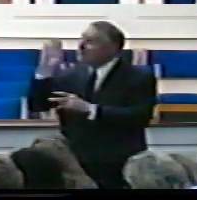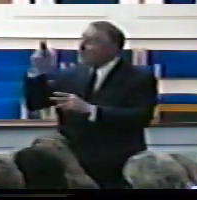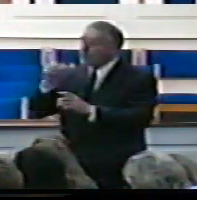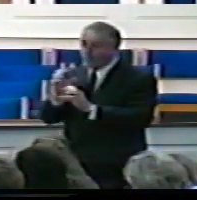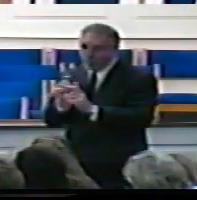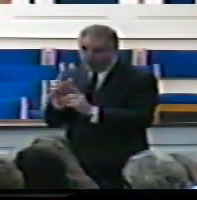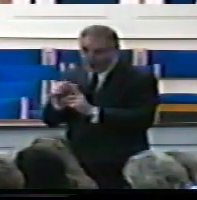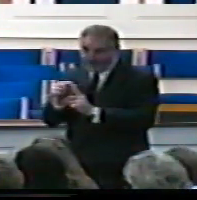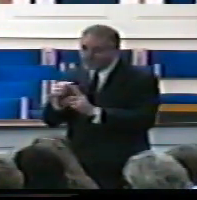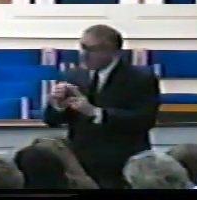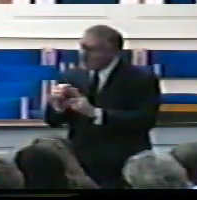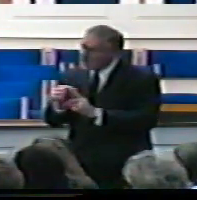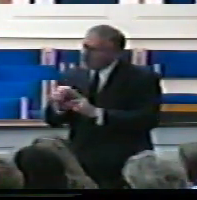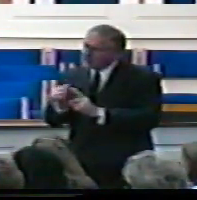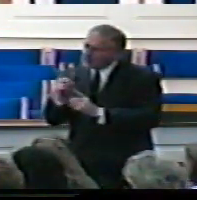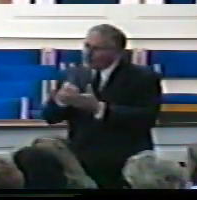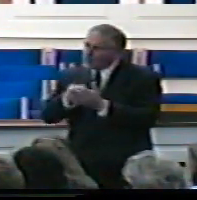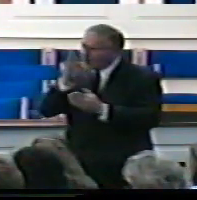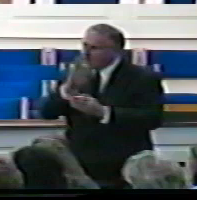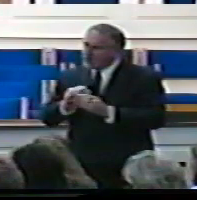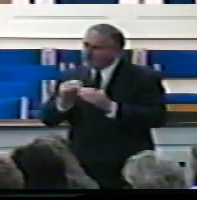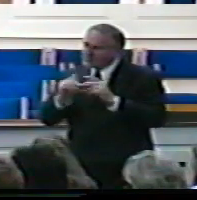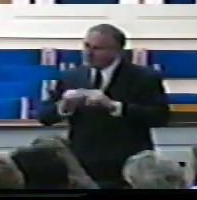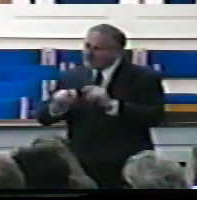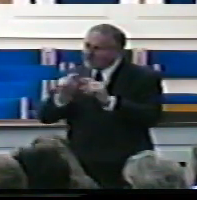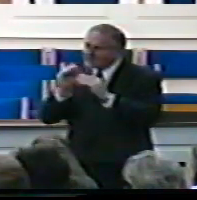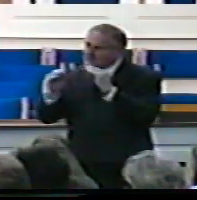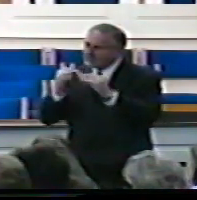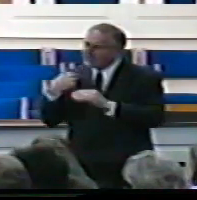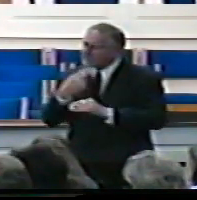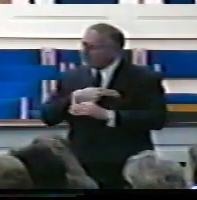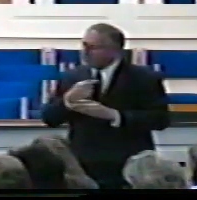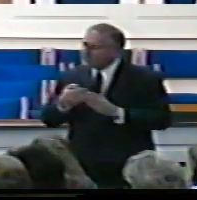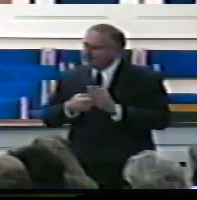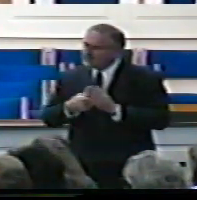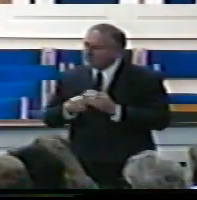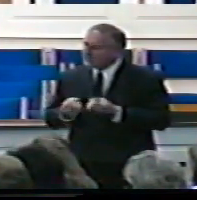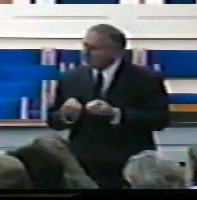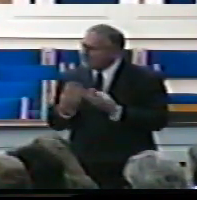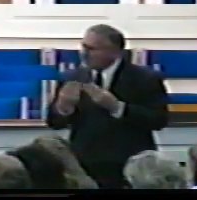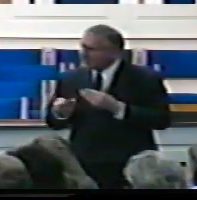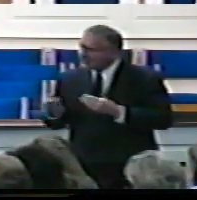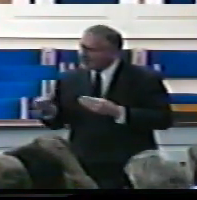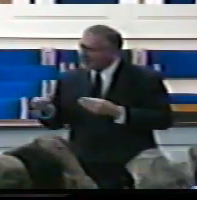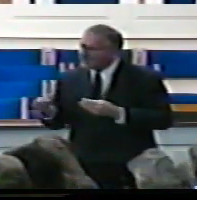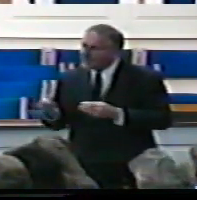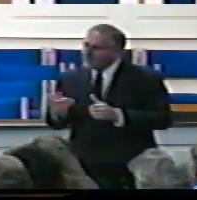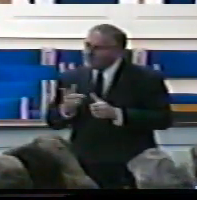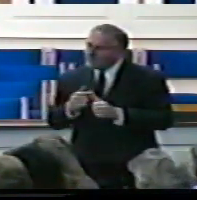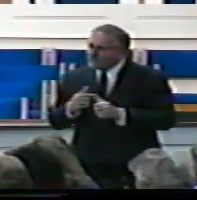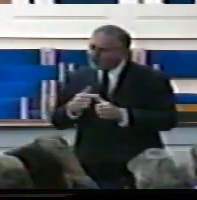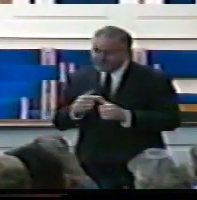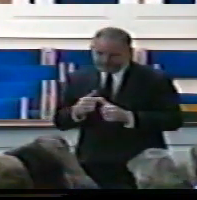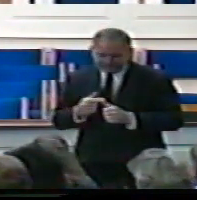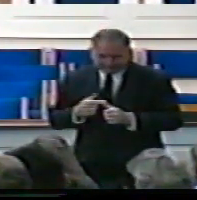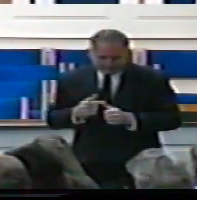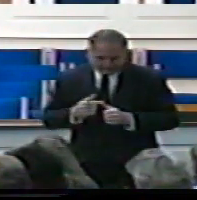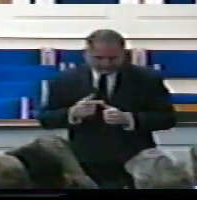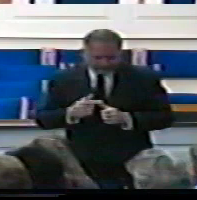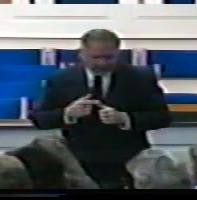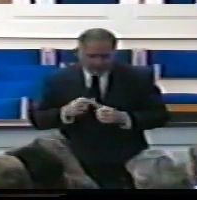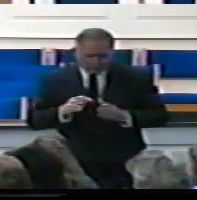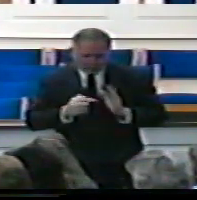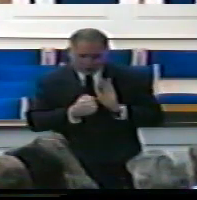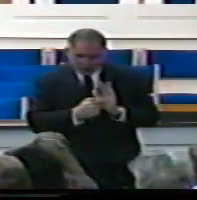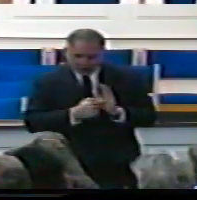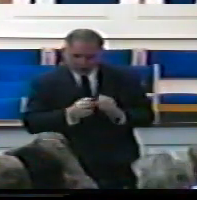word. And what God is trying to teach us here is there are several things that we do with God's Word. Let me show you, if I could, just briefly,